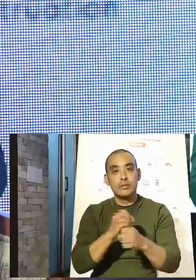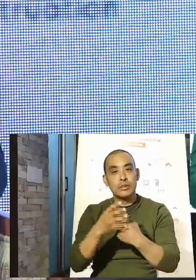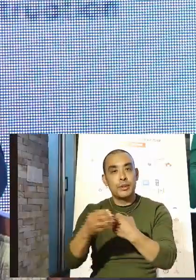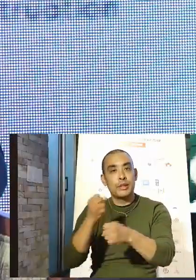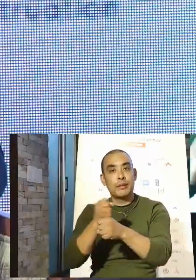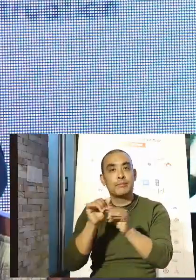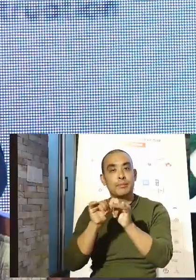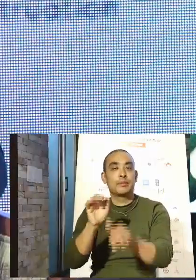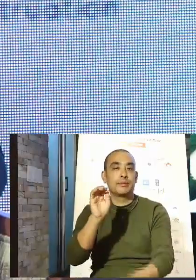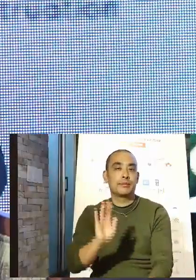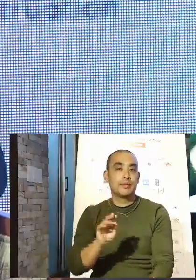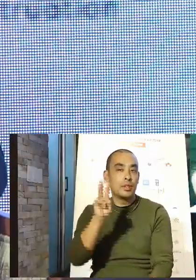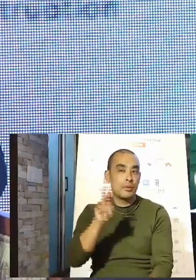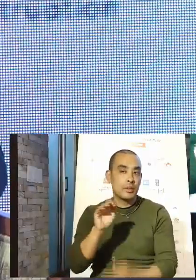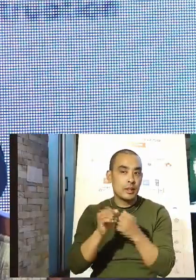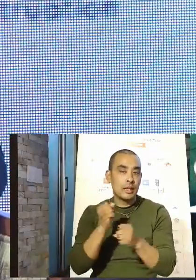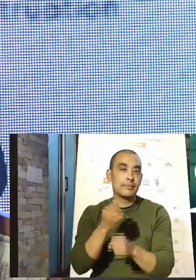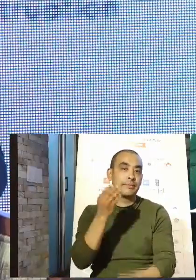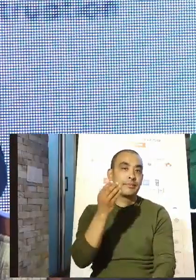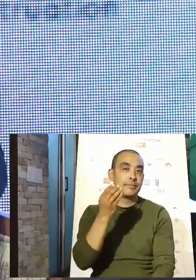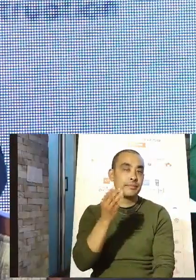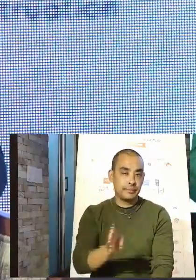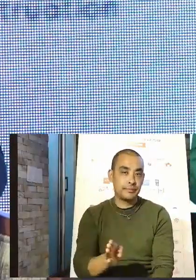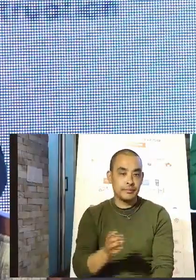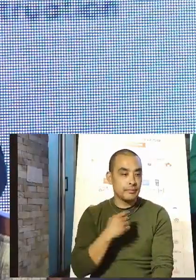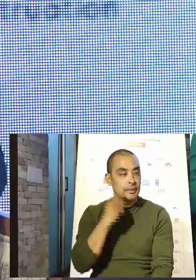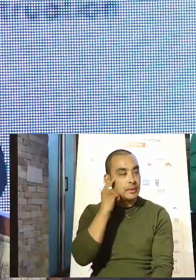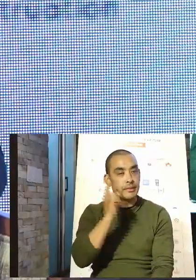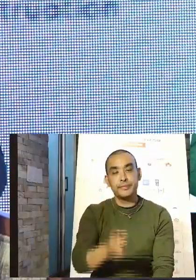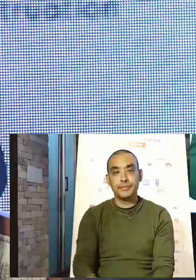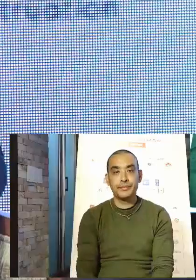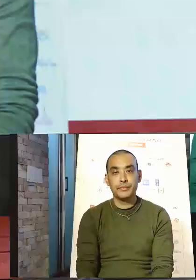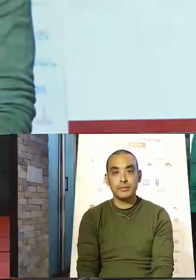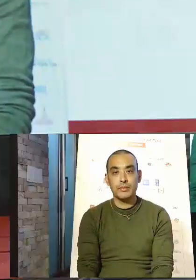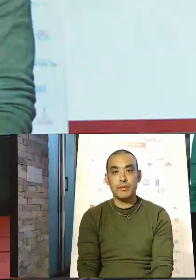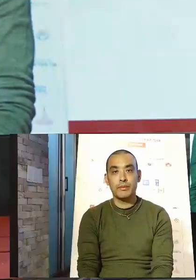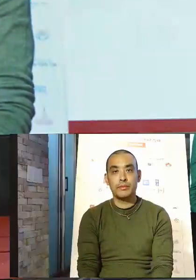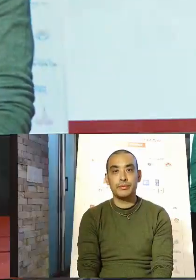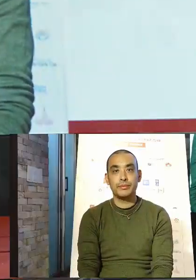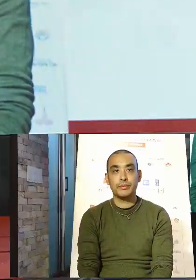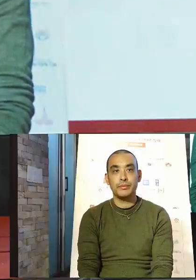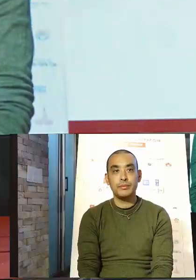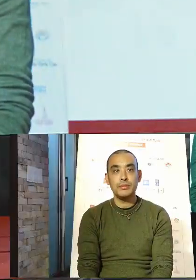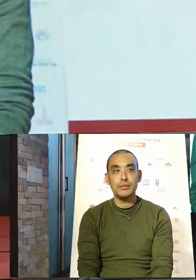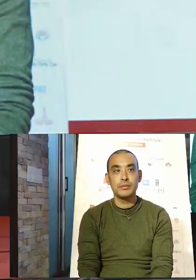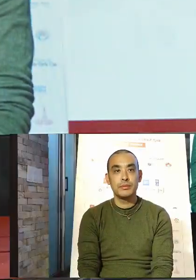bubble that's really situated around them. So that's what's on my mind right now. Thank you.